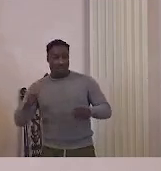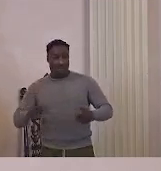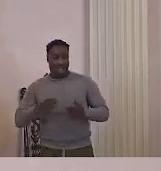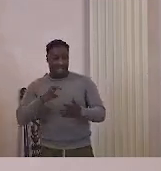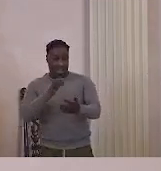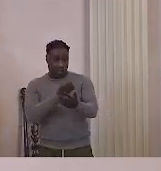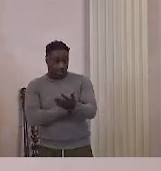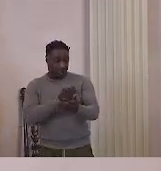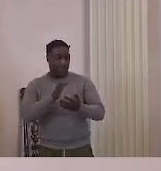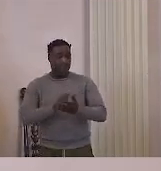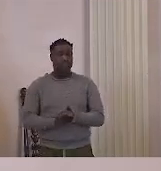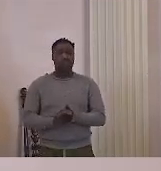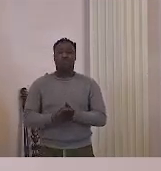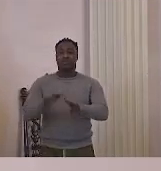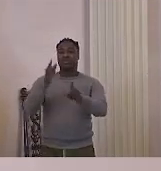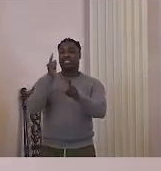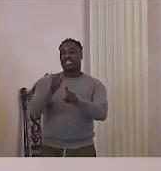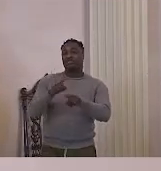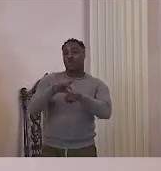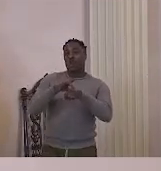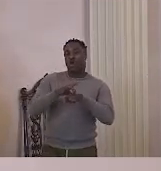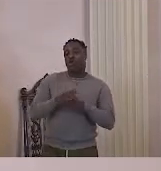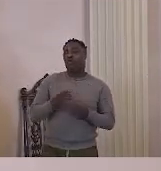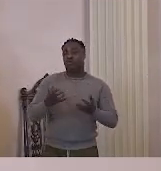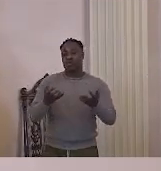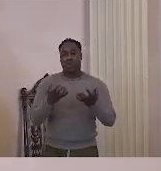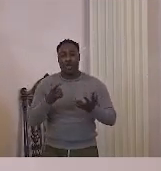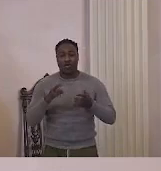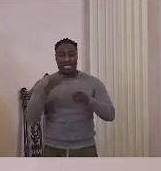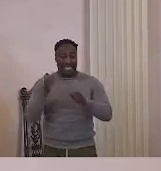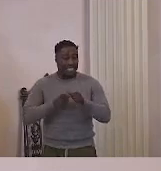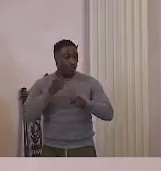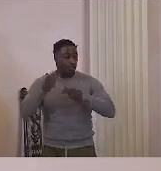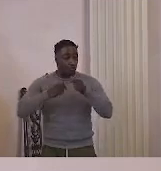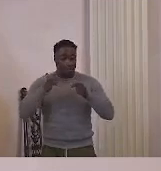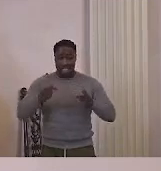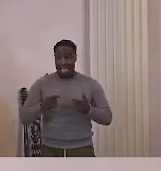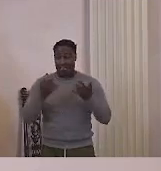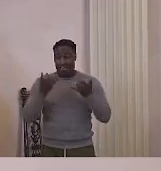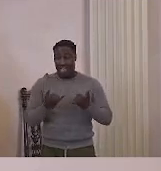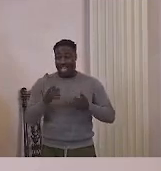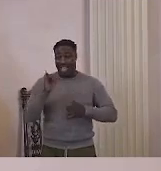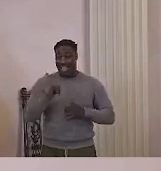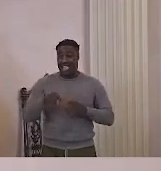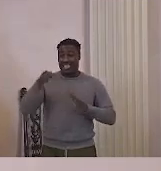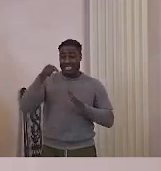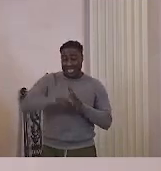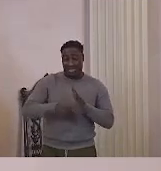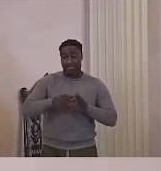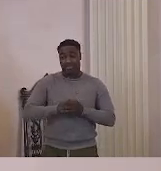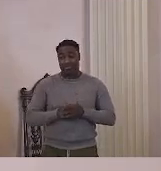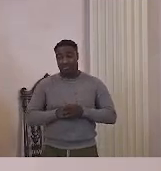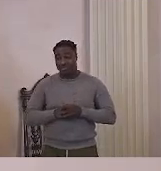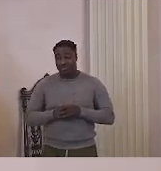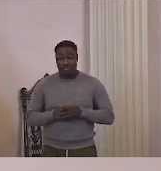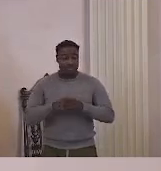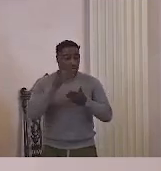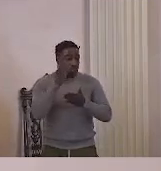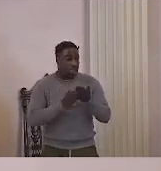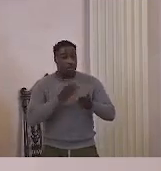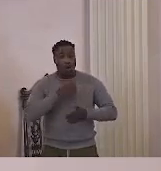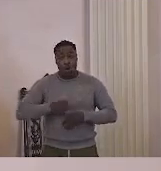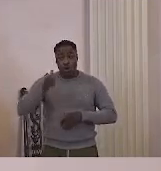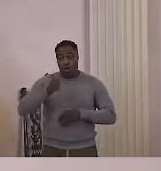And there is a particular earth longing for each generation alive today, and it is deep. Some